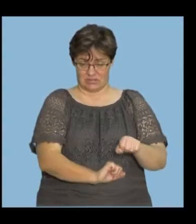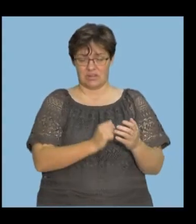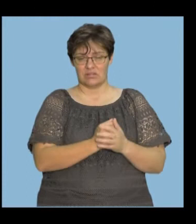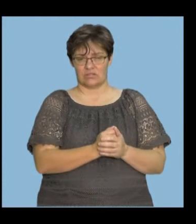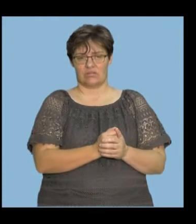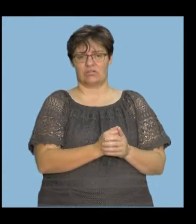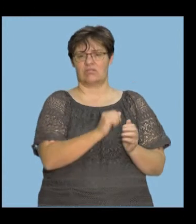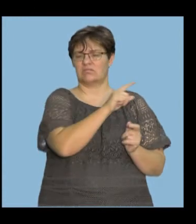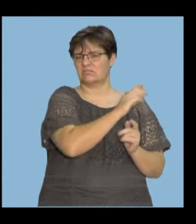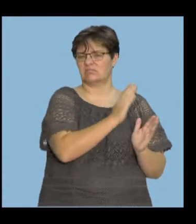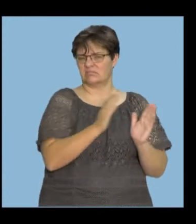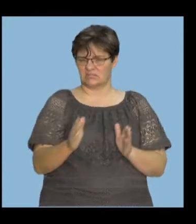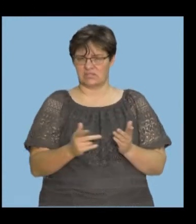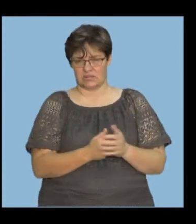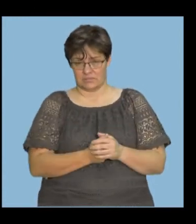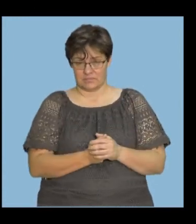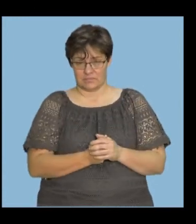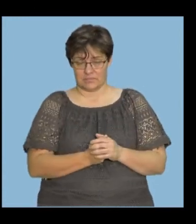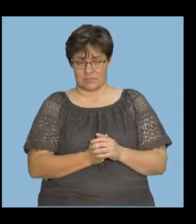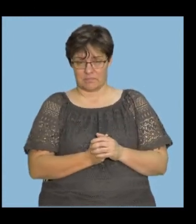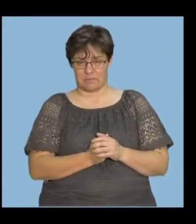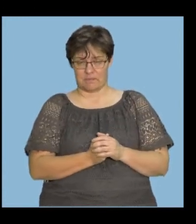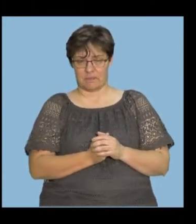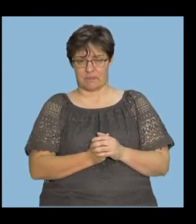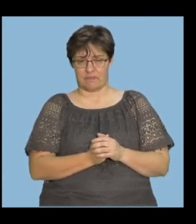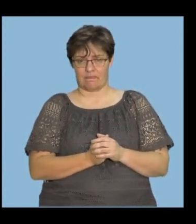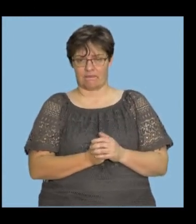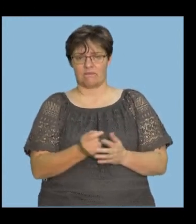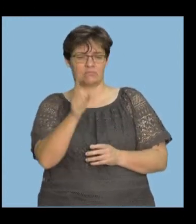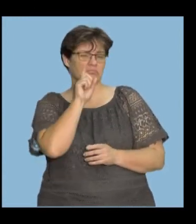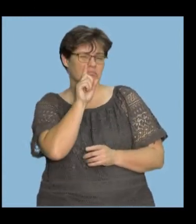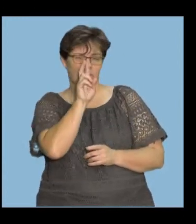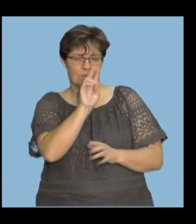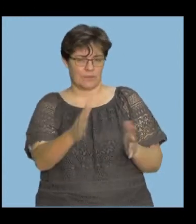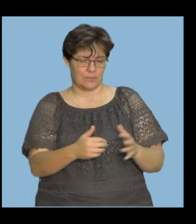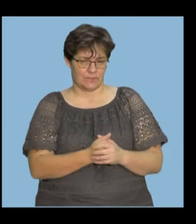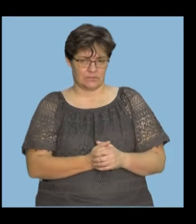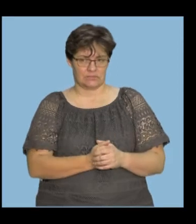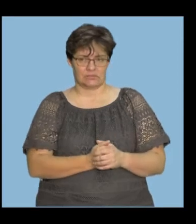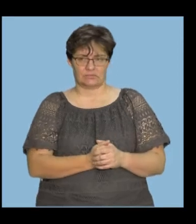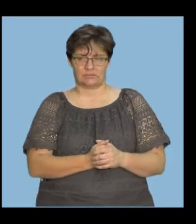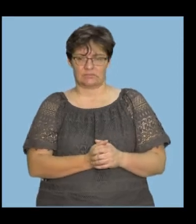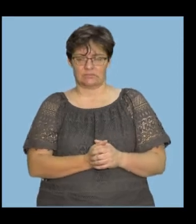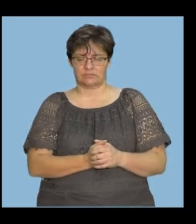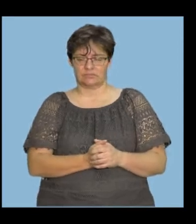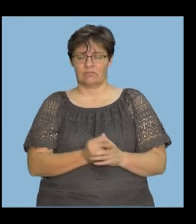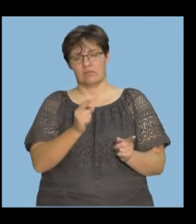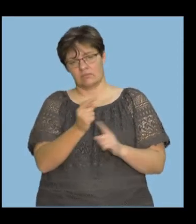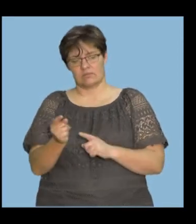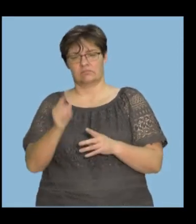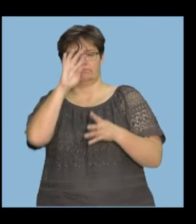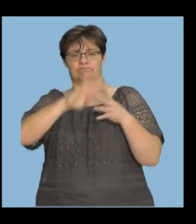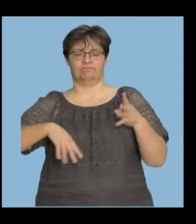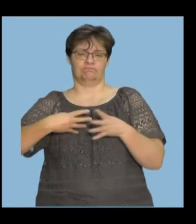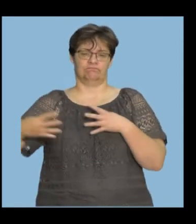9, 10 to 19, and so on. Let's do that and see how it looks like. We're going to take this, put it in the frequency